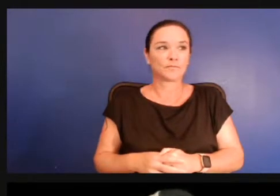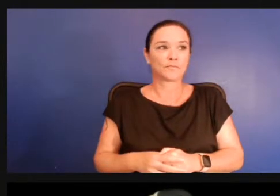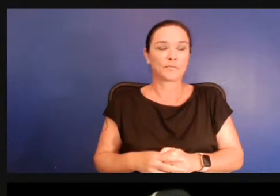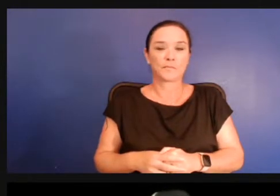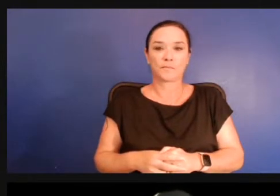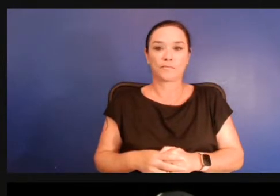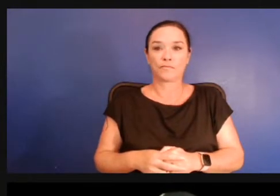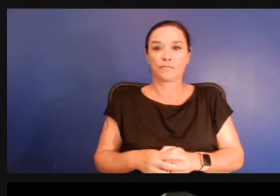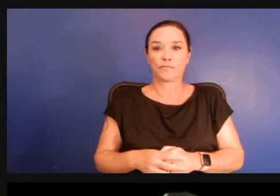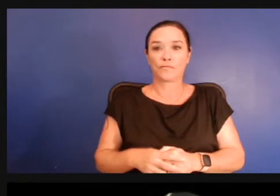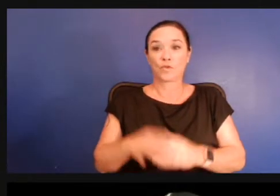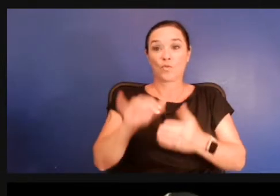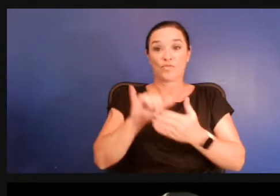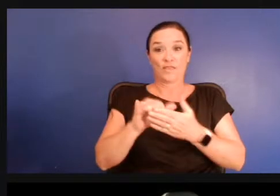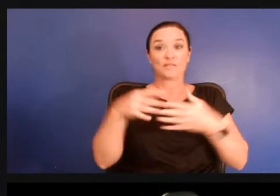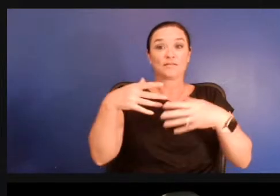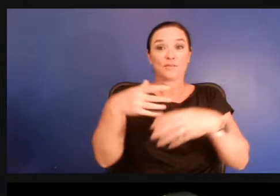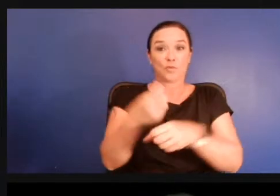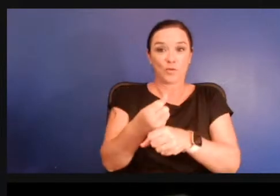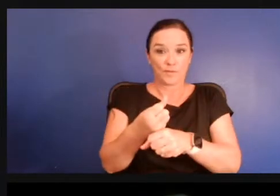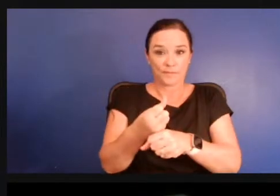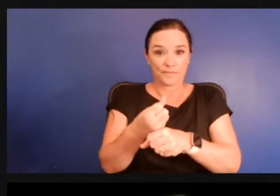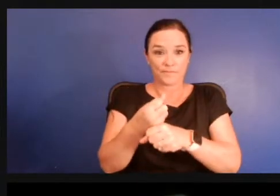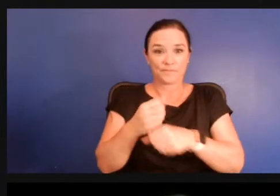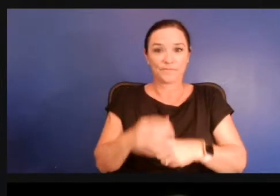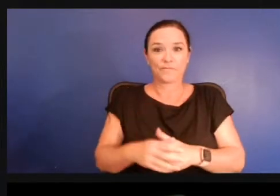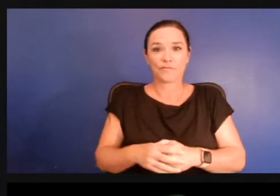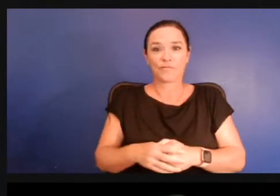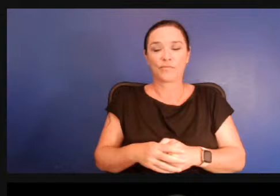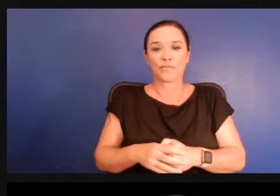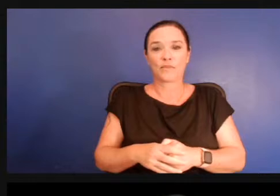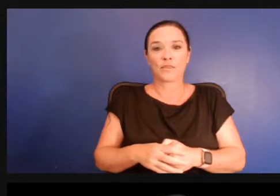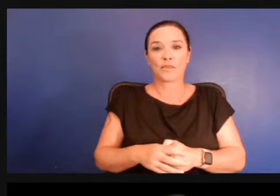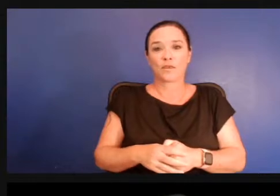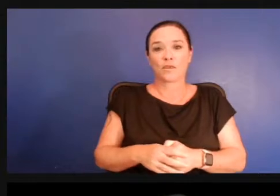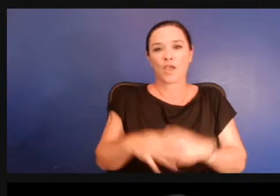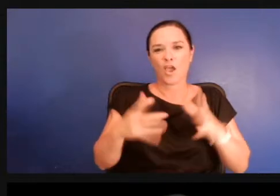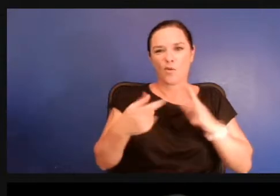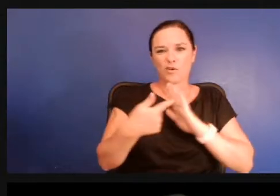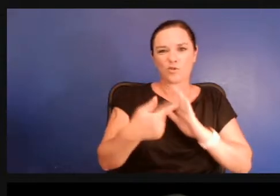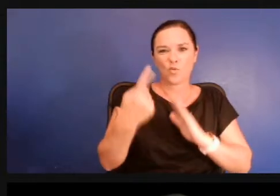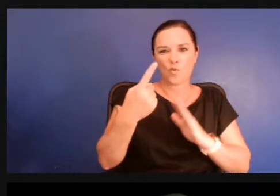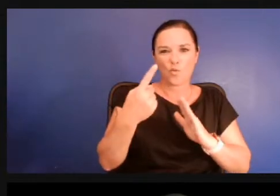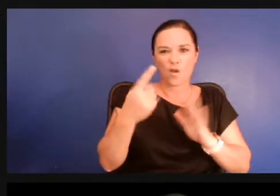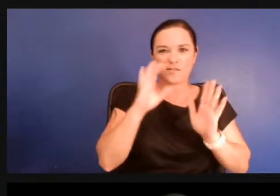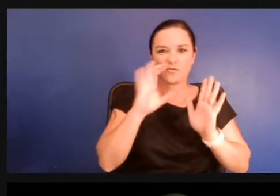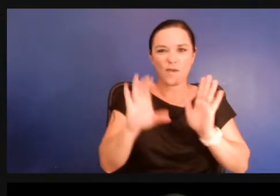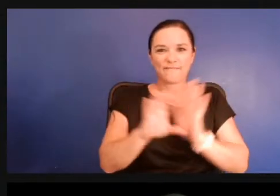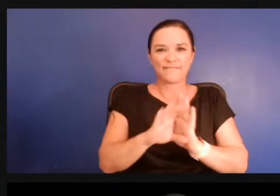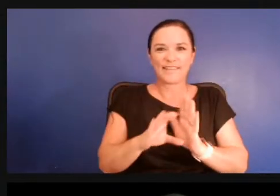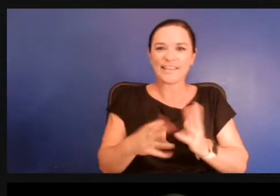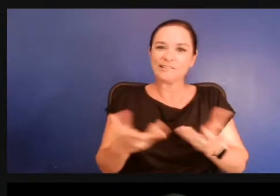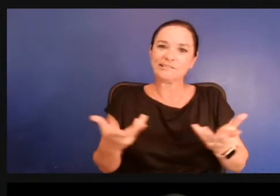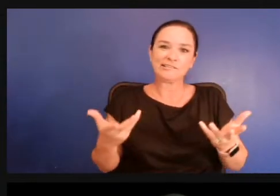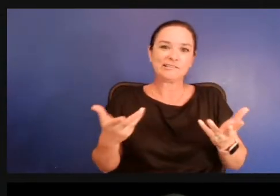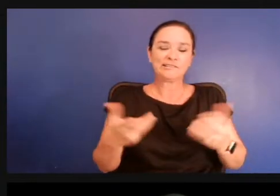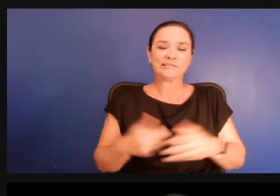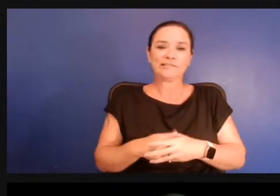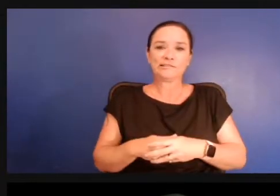So that's the summary there. I thought I could show you one graphic of this, and let's see if we can get this to, nope, that's not what I want to